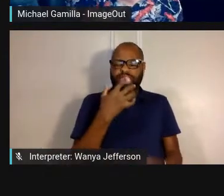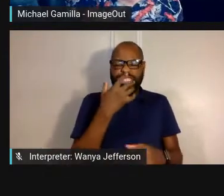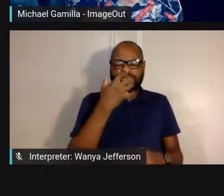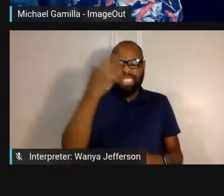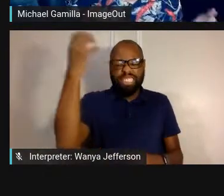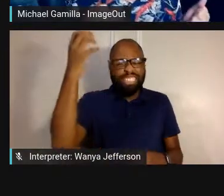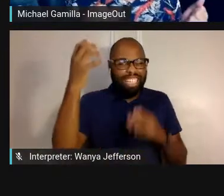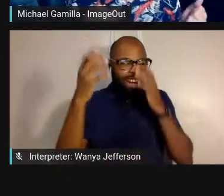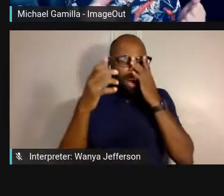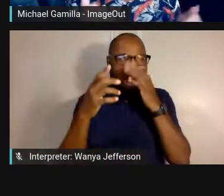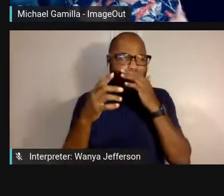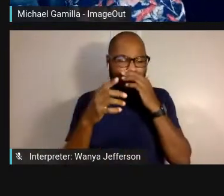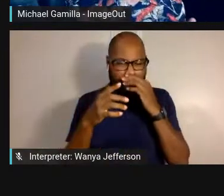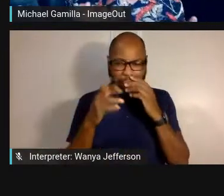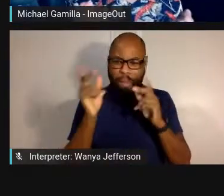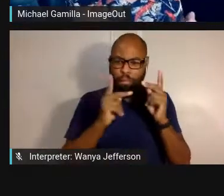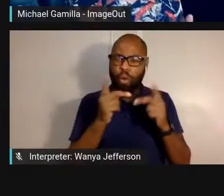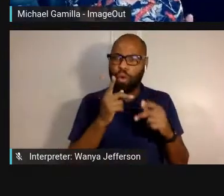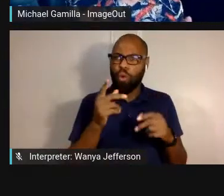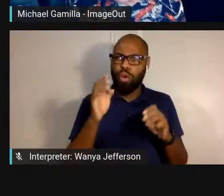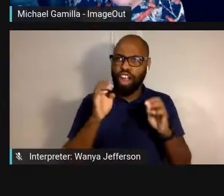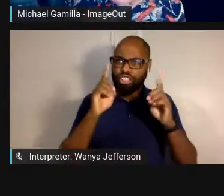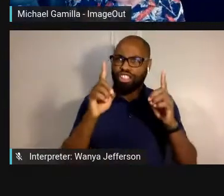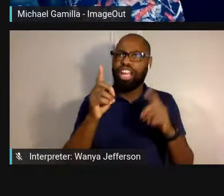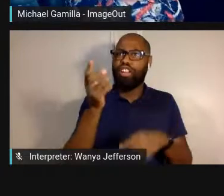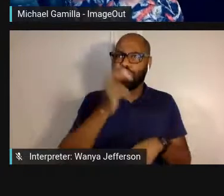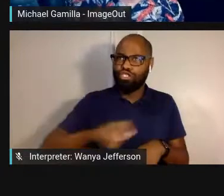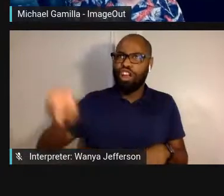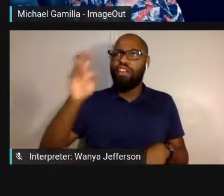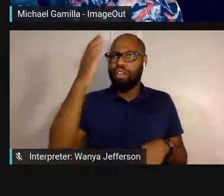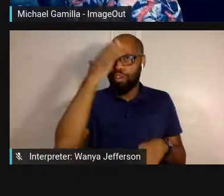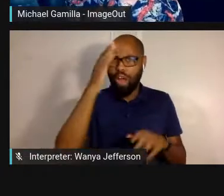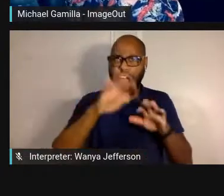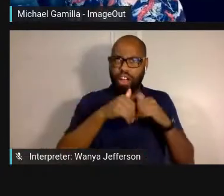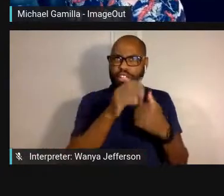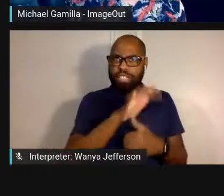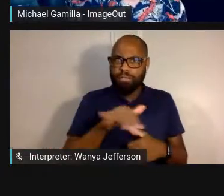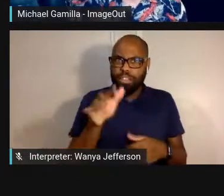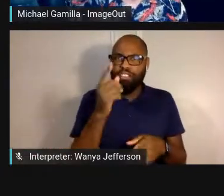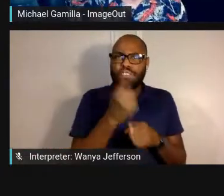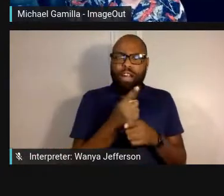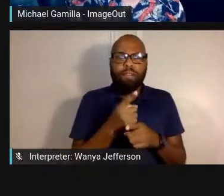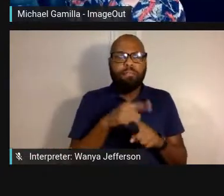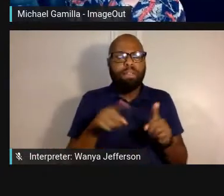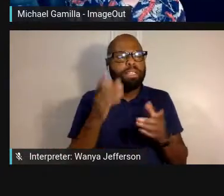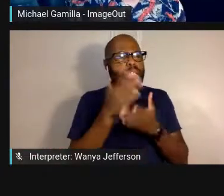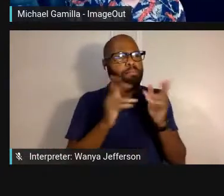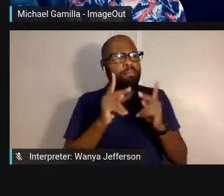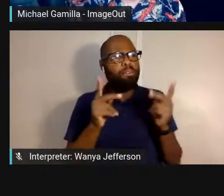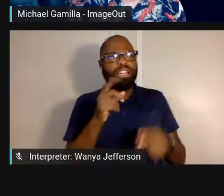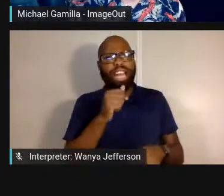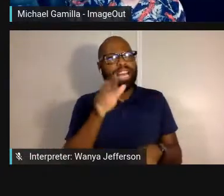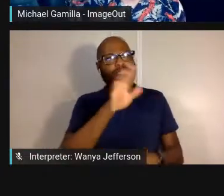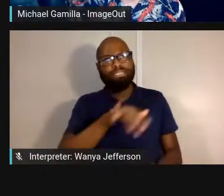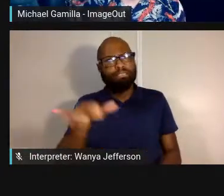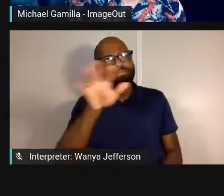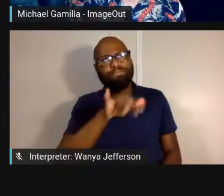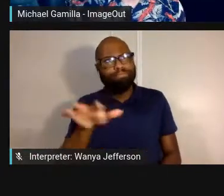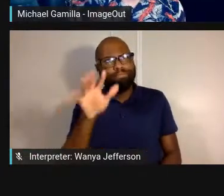who travel. And like, why can't you spell the country correctly? Yeah, I've had those